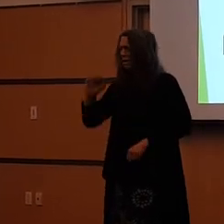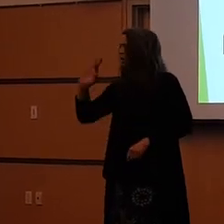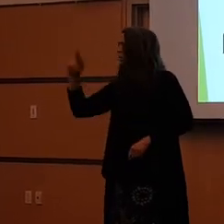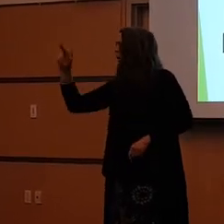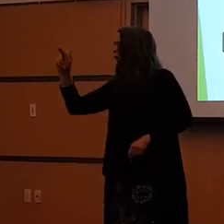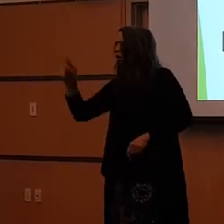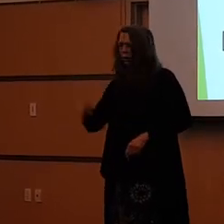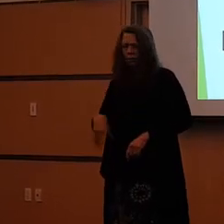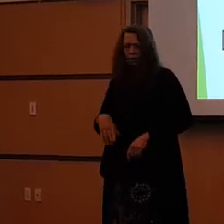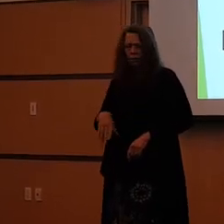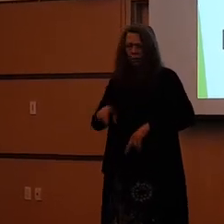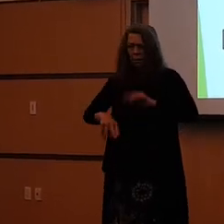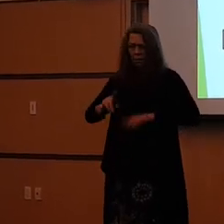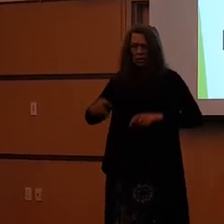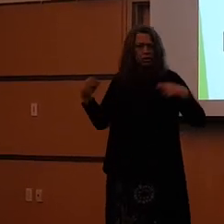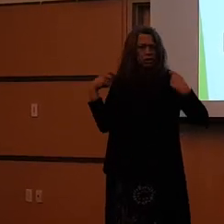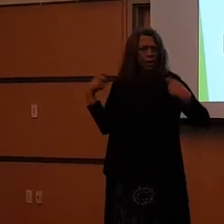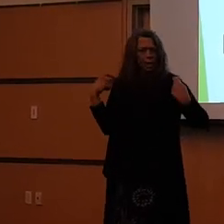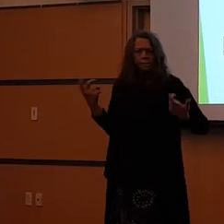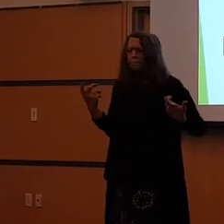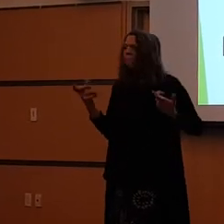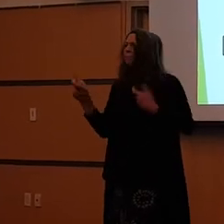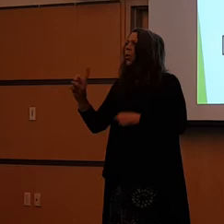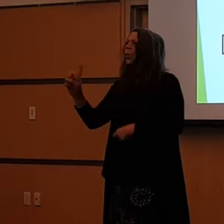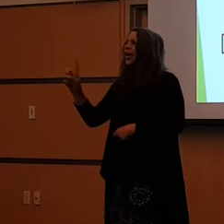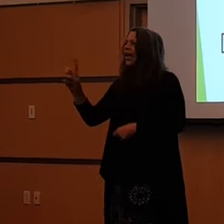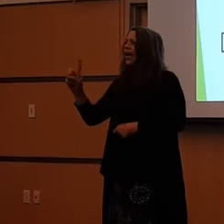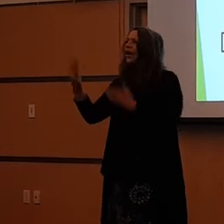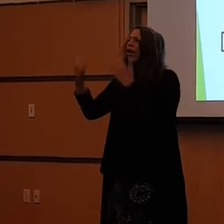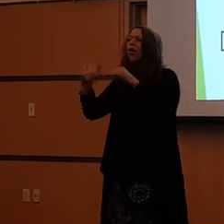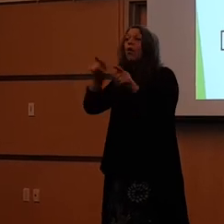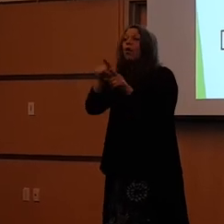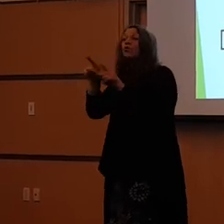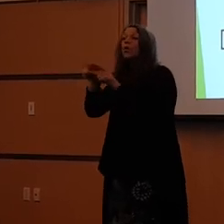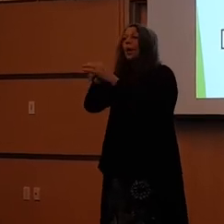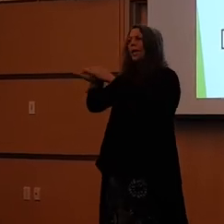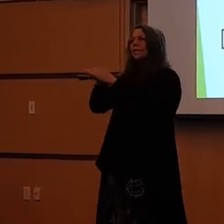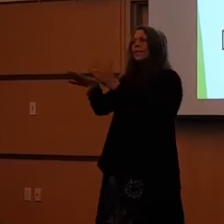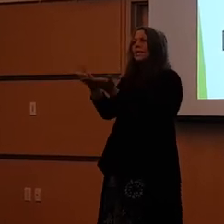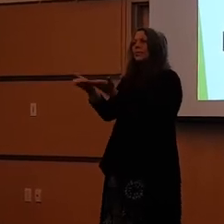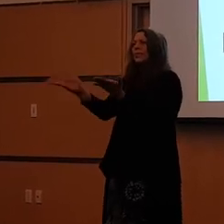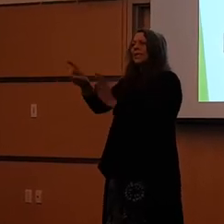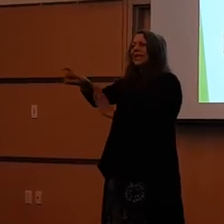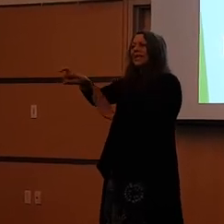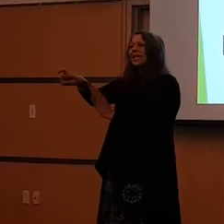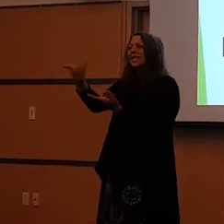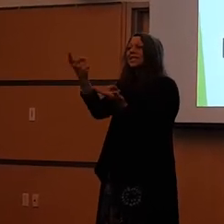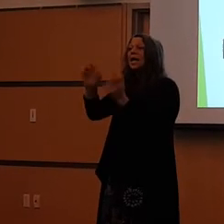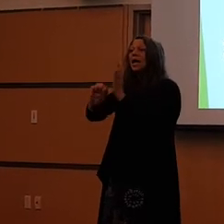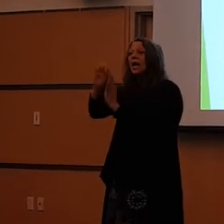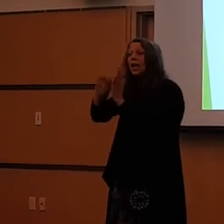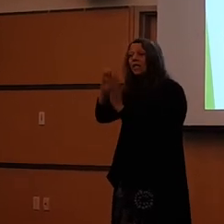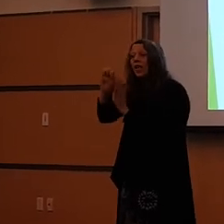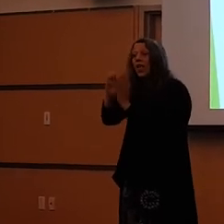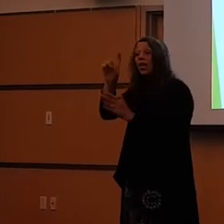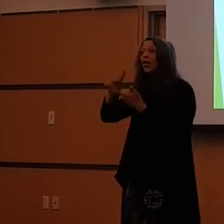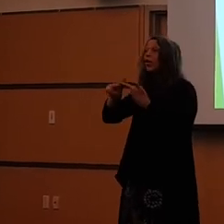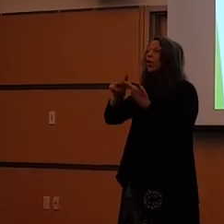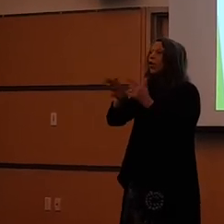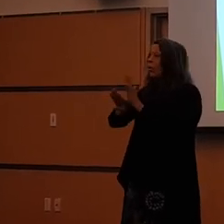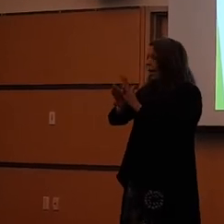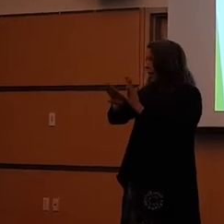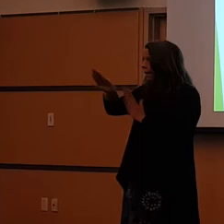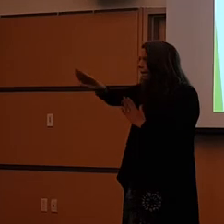Also locate accessible elements like elevators, ramps, and